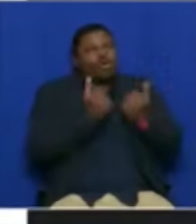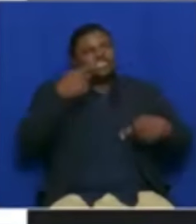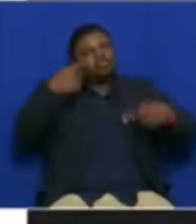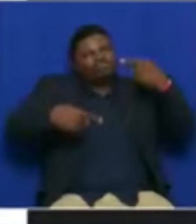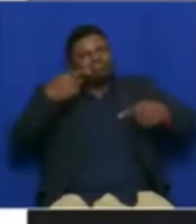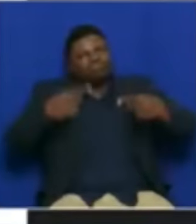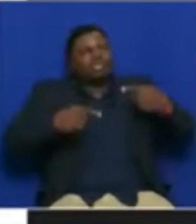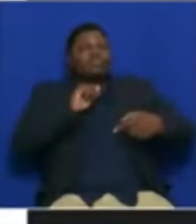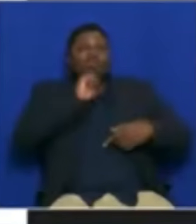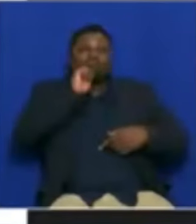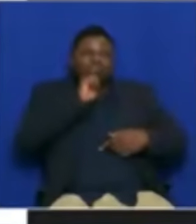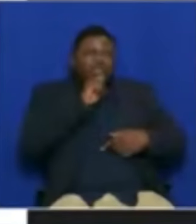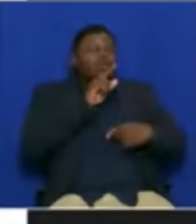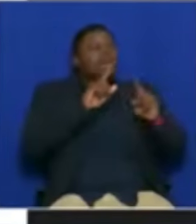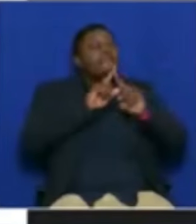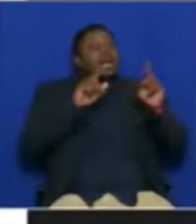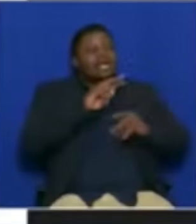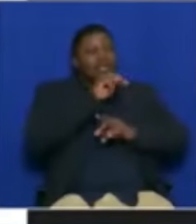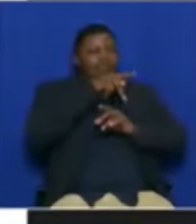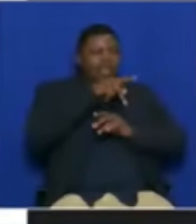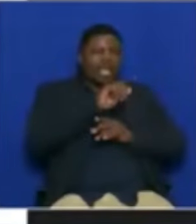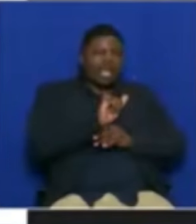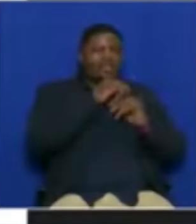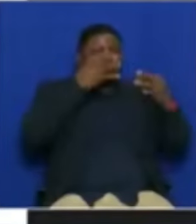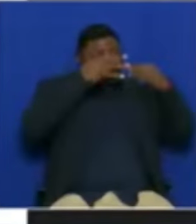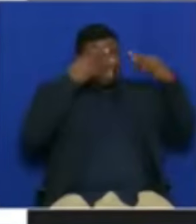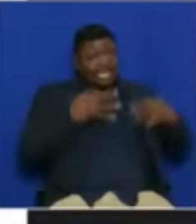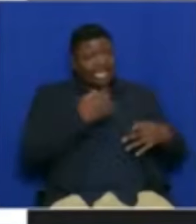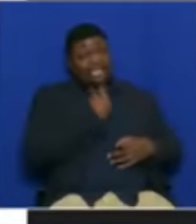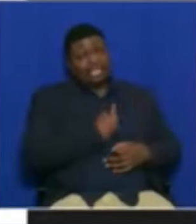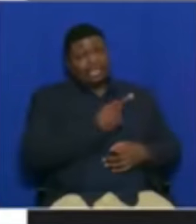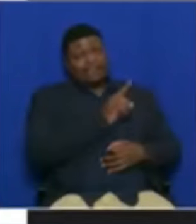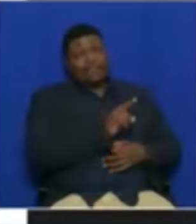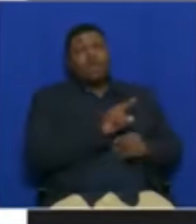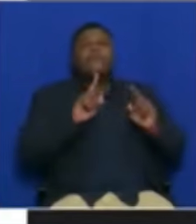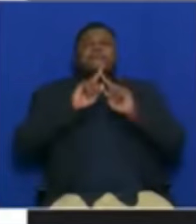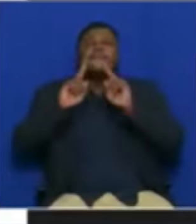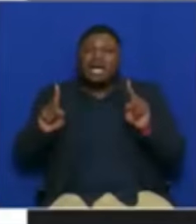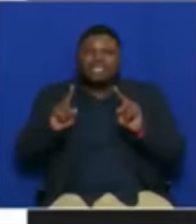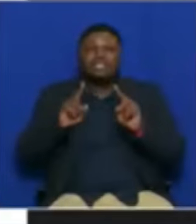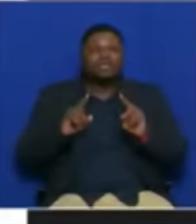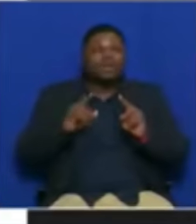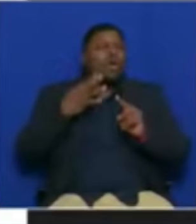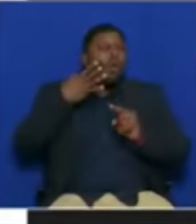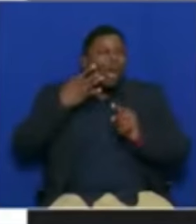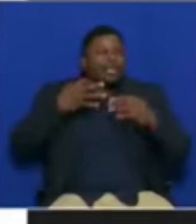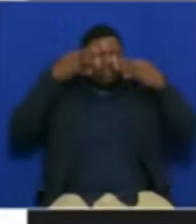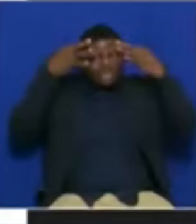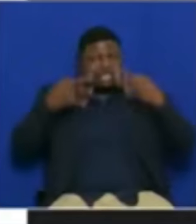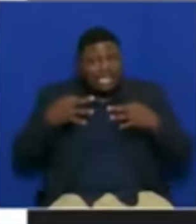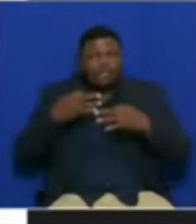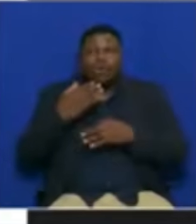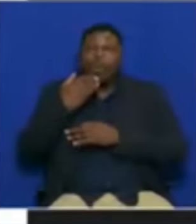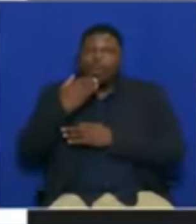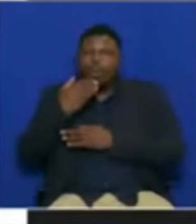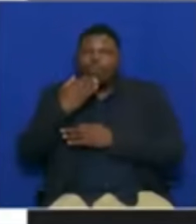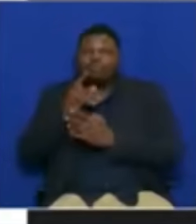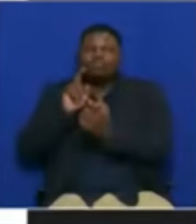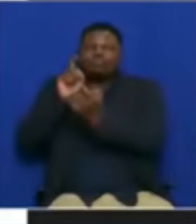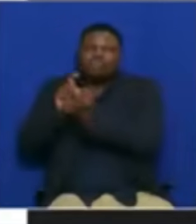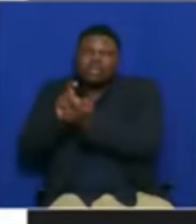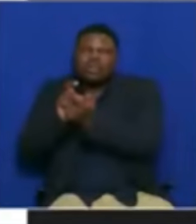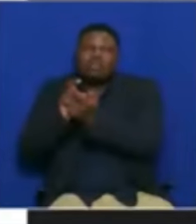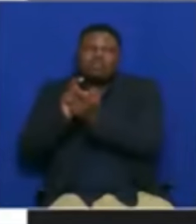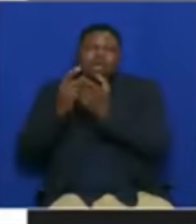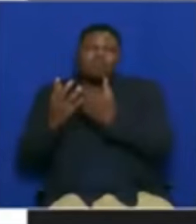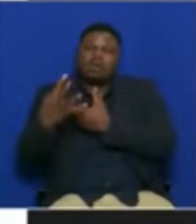as an investigator, when you decide who to approach to provide a witness statement, what yardstick do you